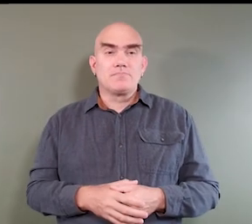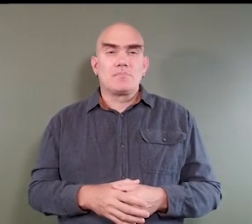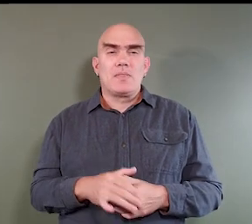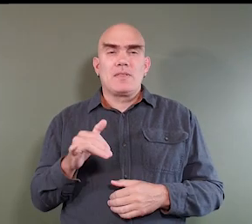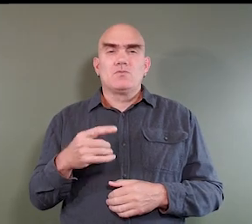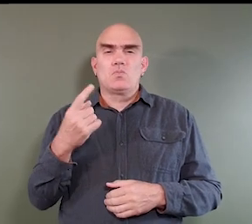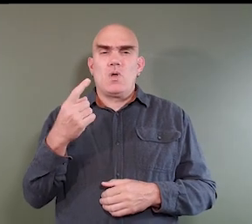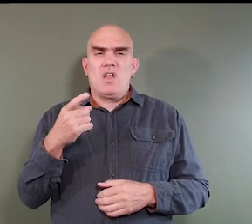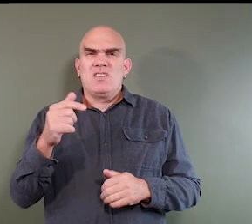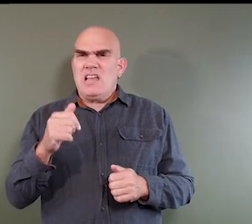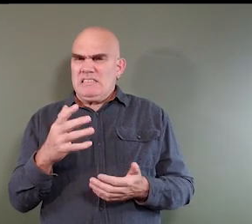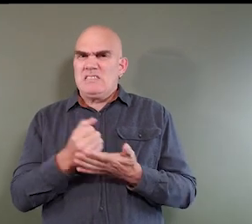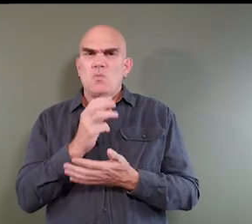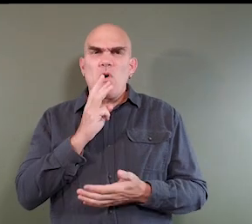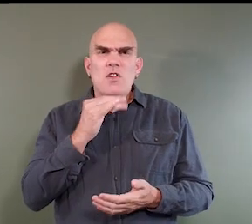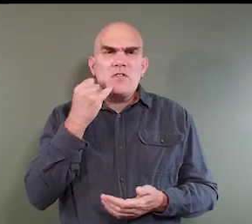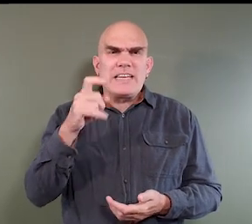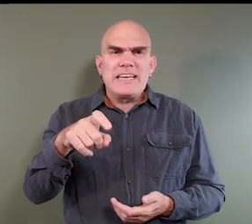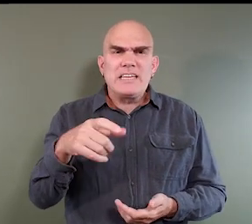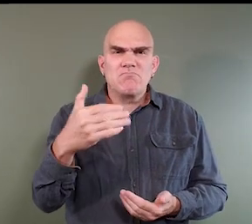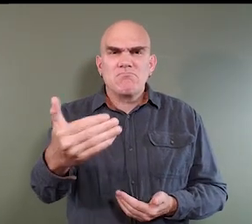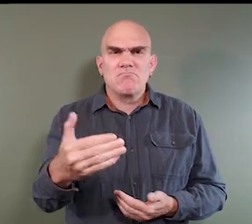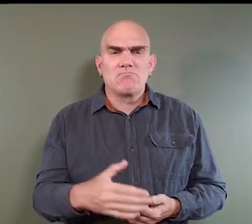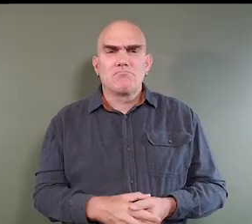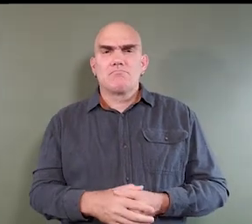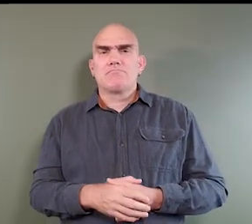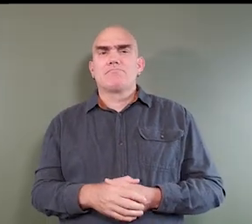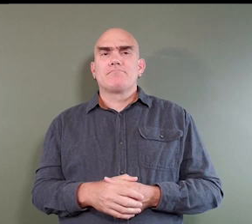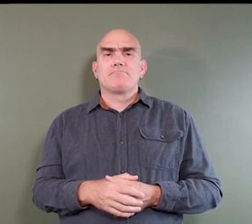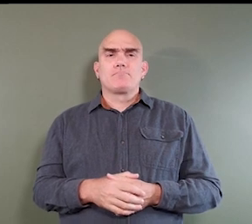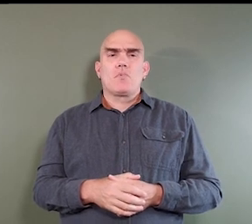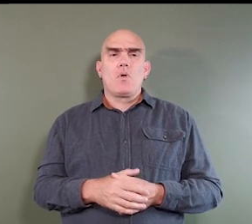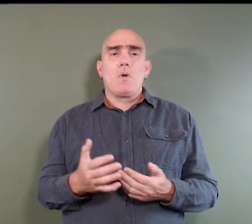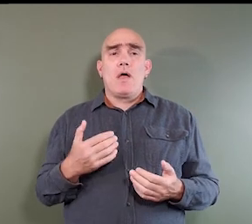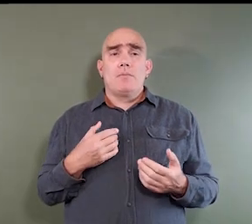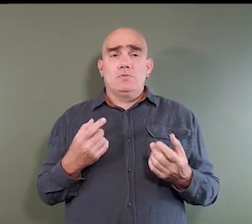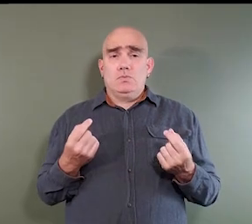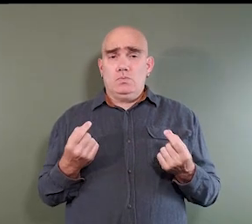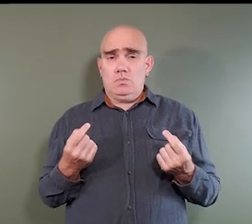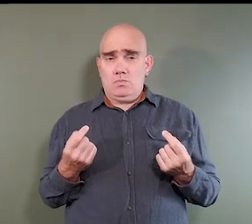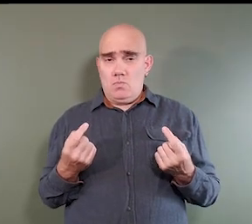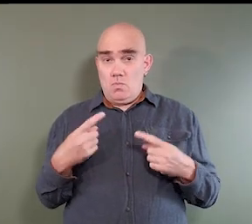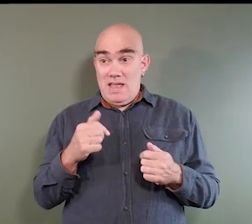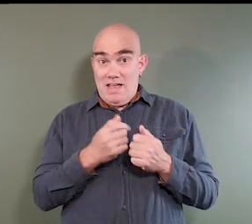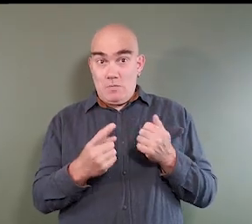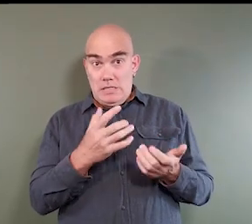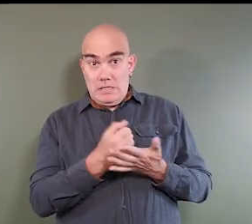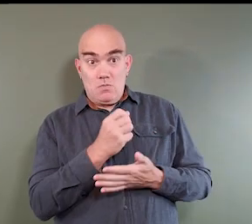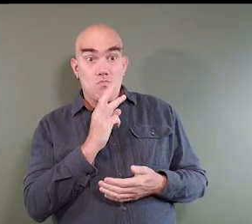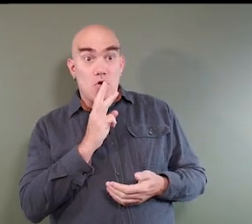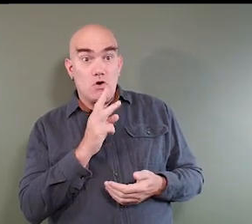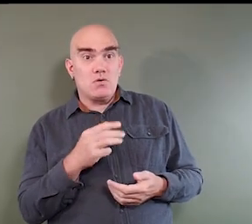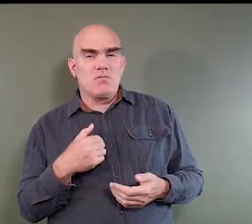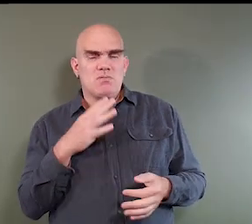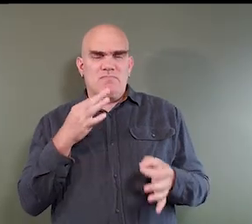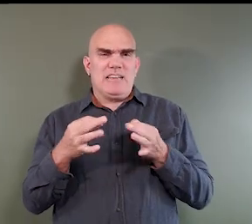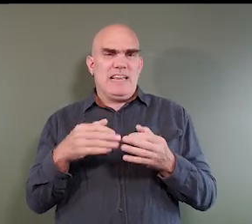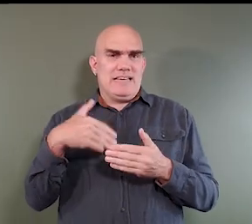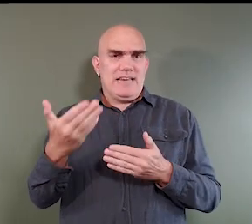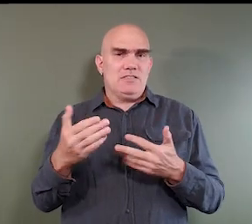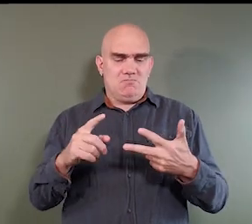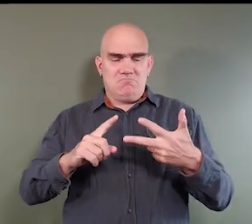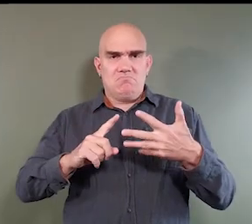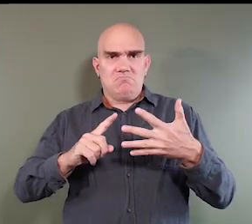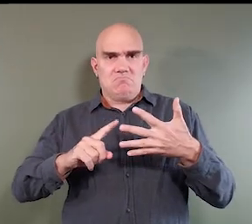This rest, you guys can grab some water if you need. What I'm gonna do is while everyone's grabbing water, I'll explain the